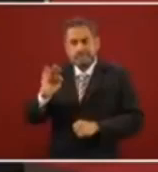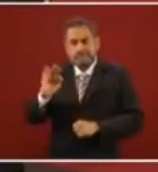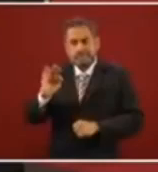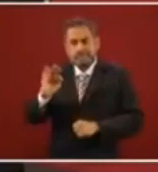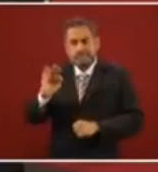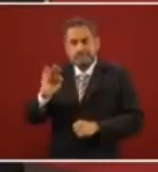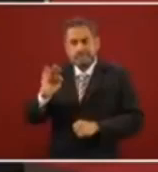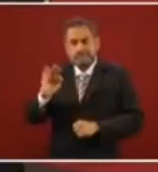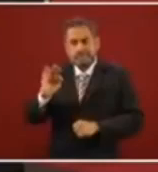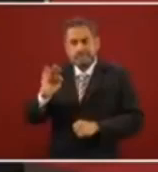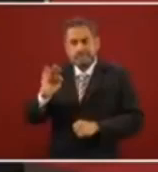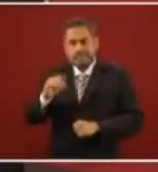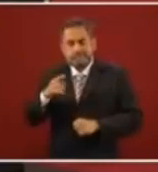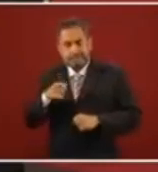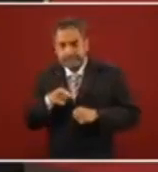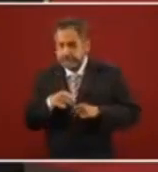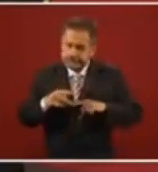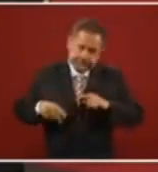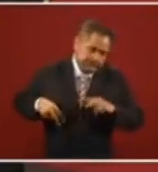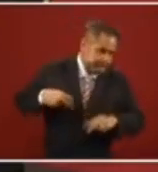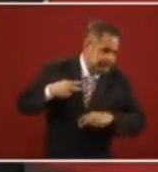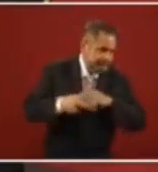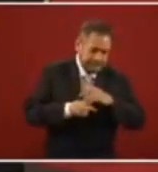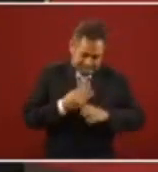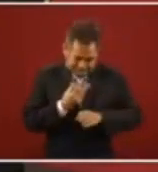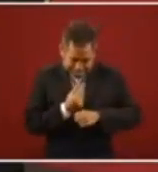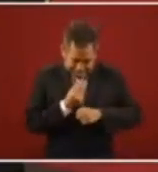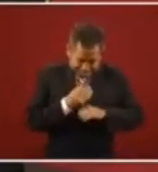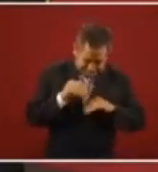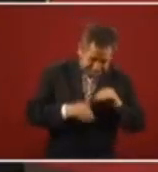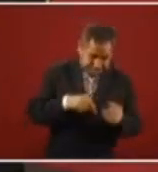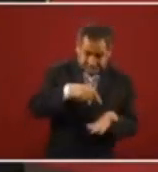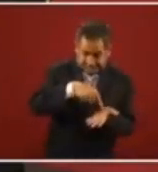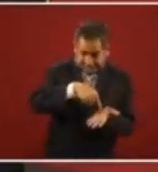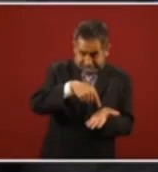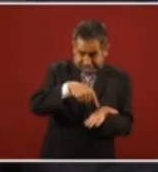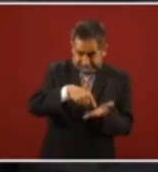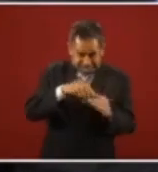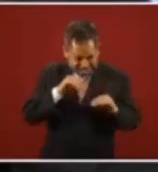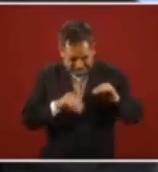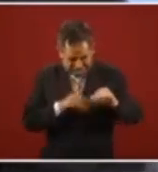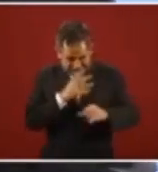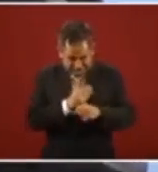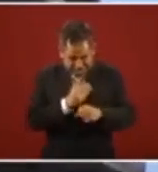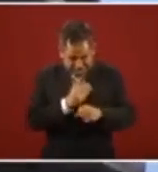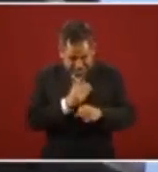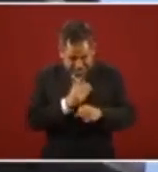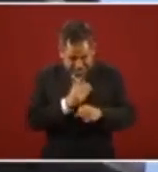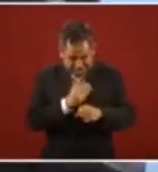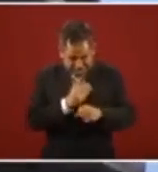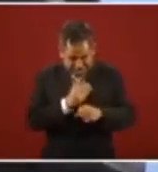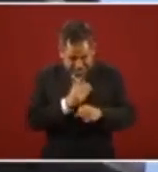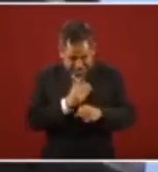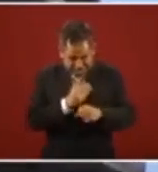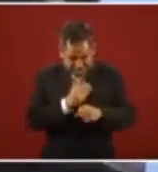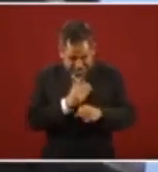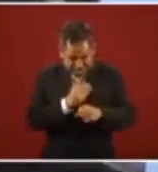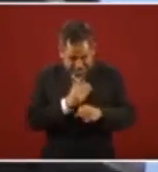...and start... ...reparation... ...ese proceso... ...en el punto... ...del gas... ...es complicado... vamos...